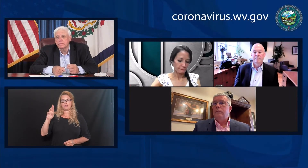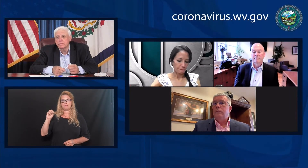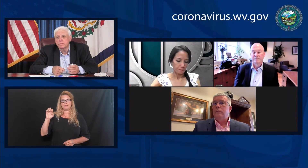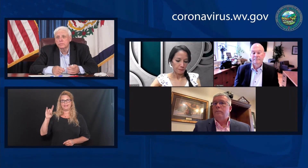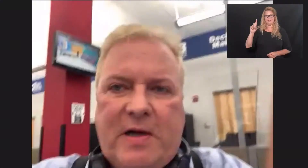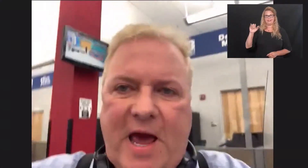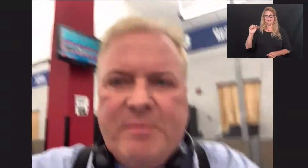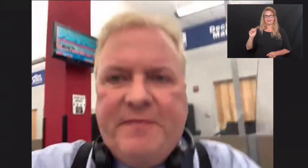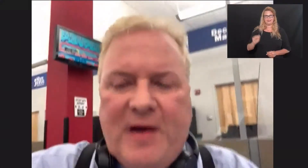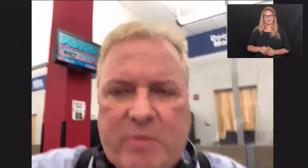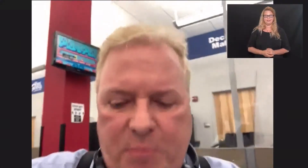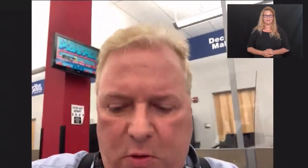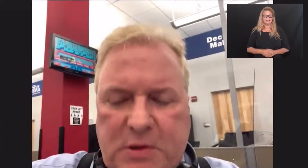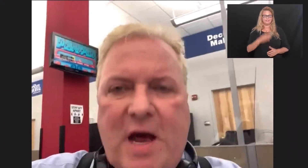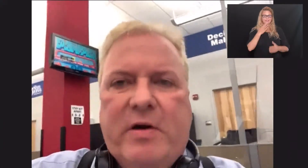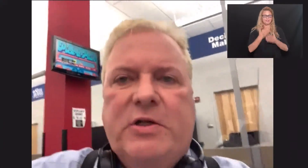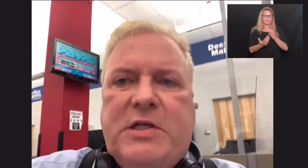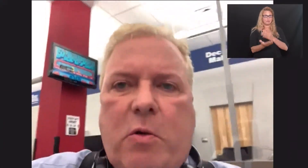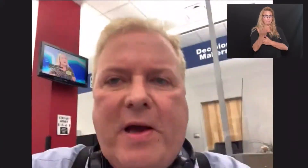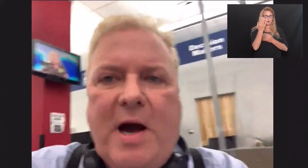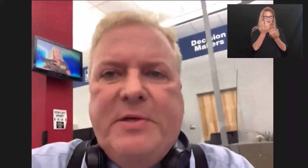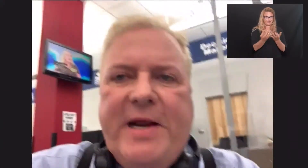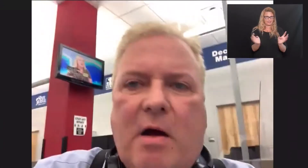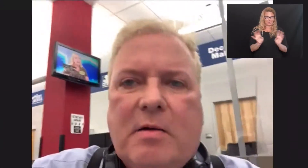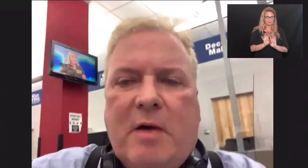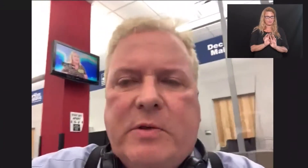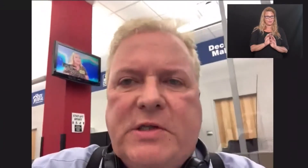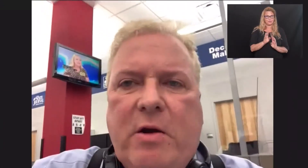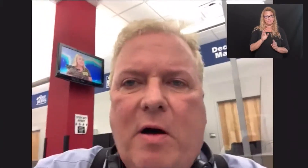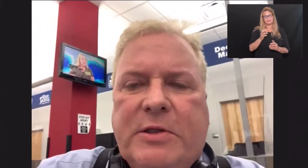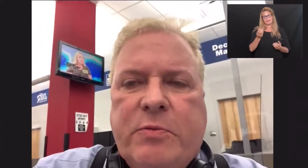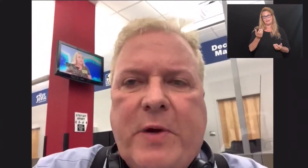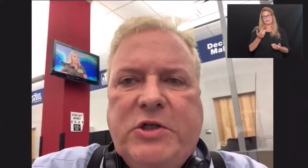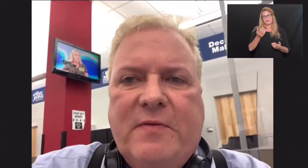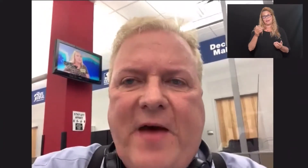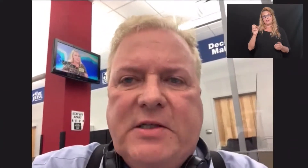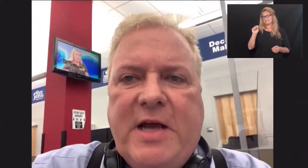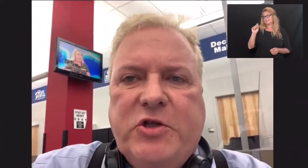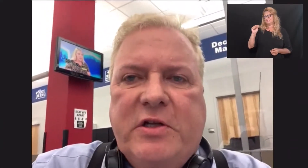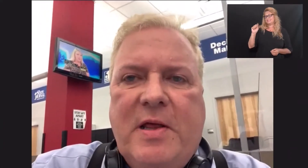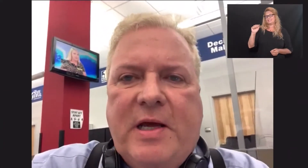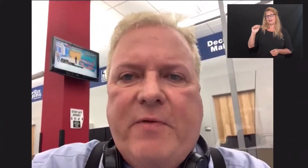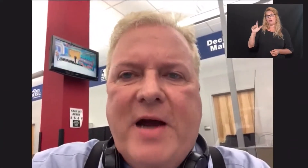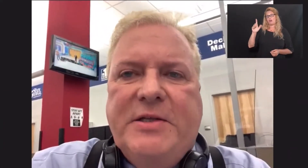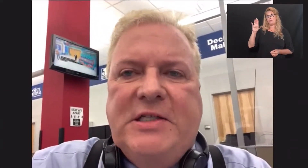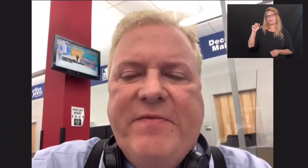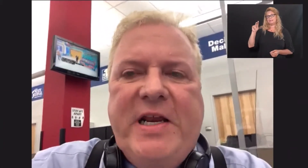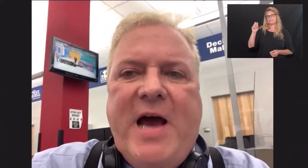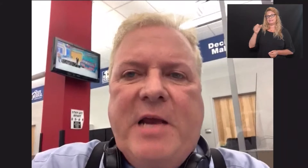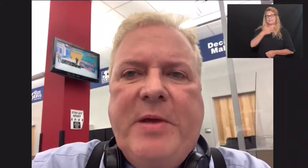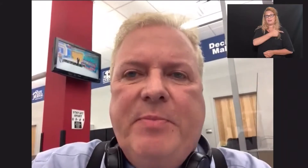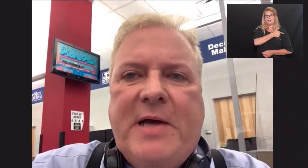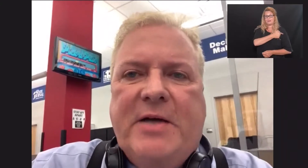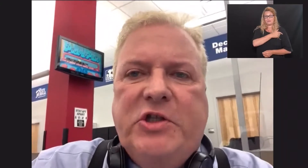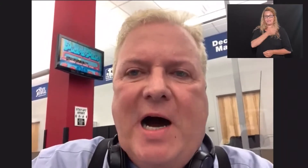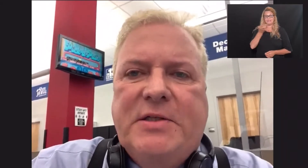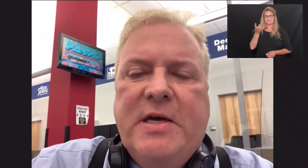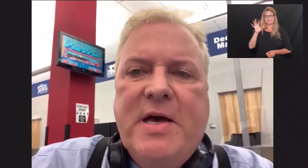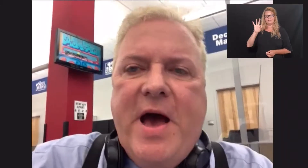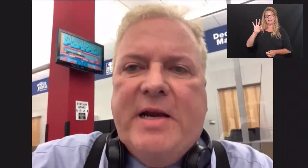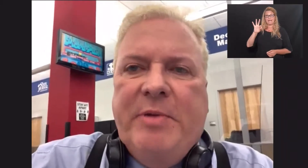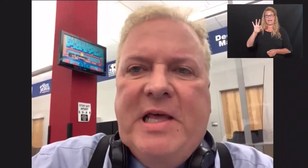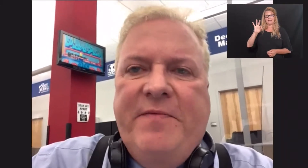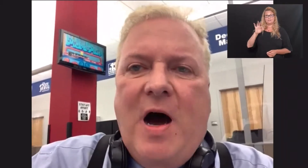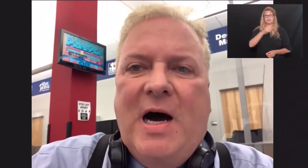Good morning, Governor, Cabinet, fellow reporters. Governor, just a quick update. Our St. Albans Regional Vaccination Clinic Friday, 79 people got